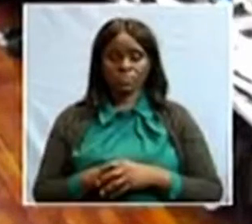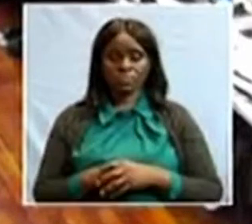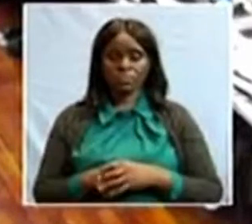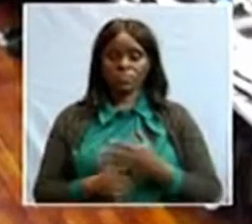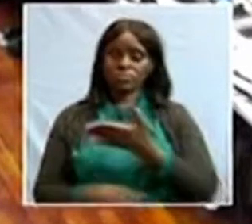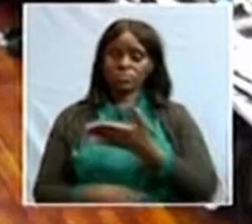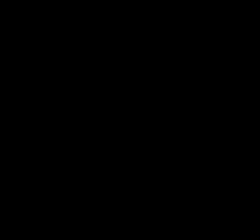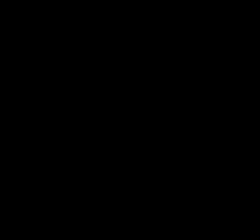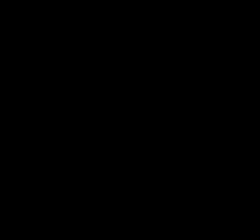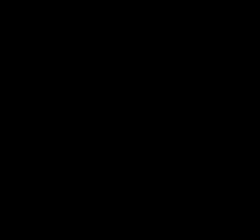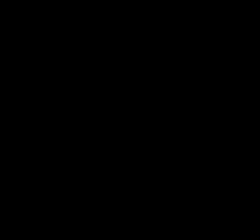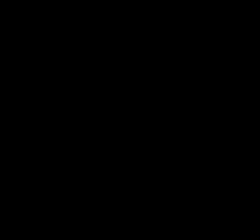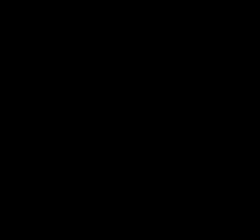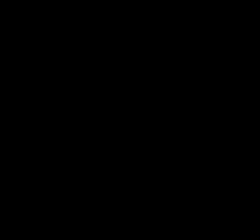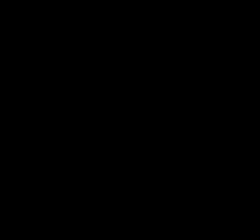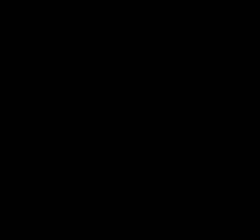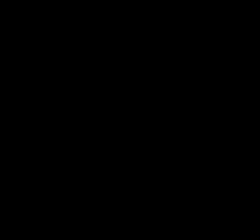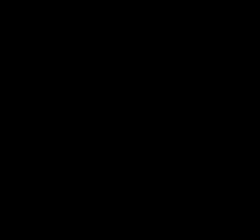these are